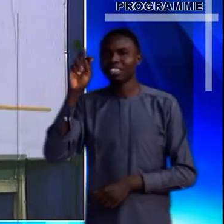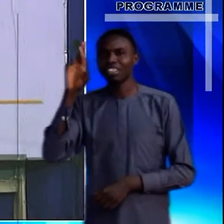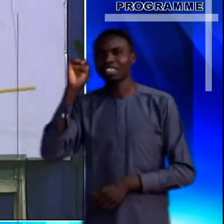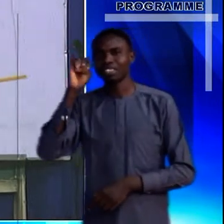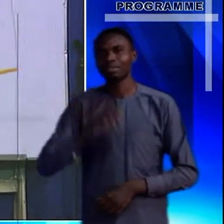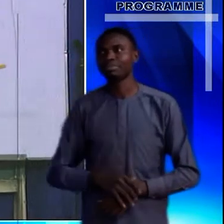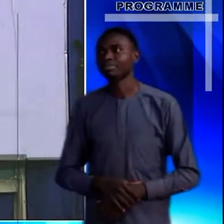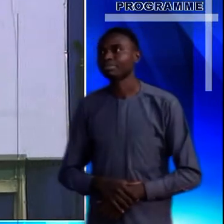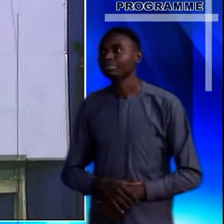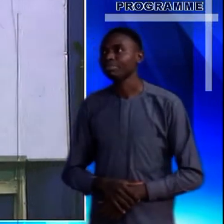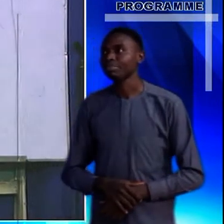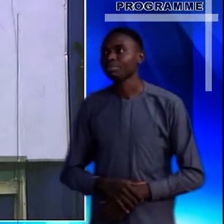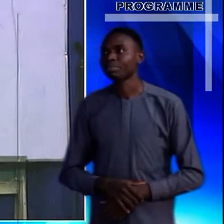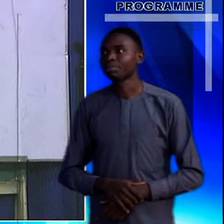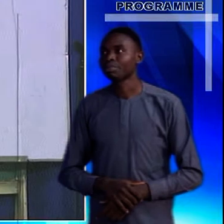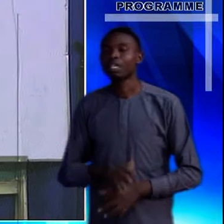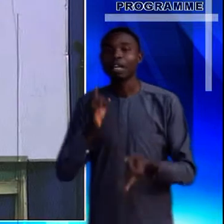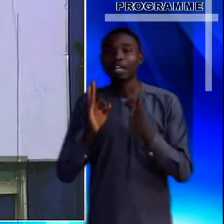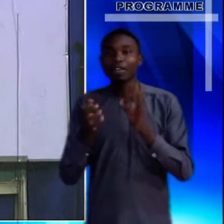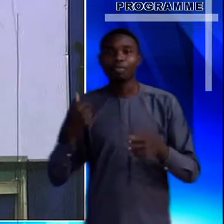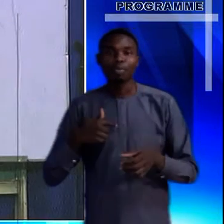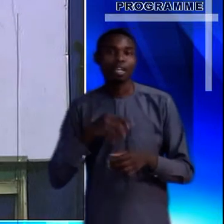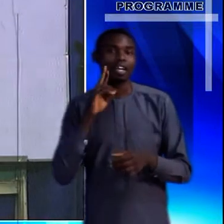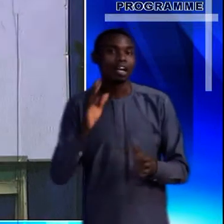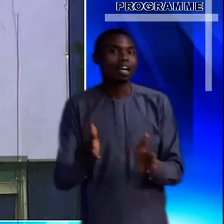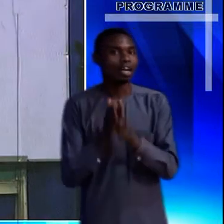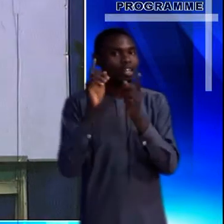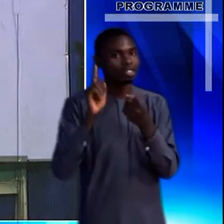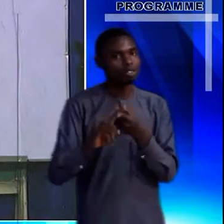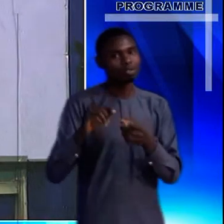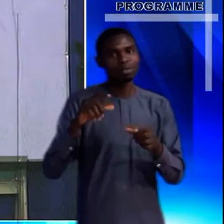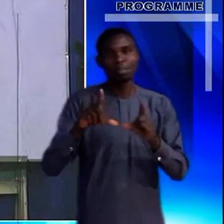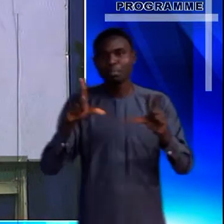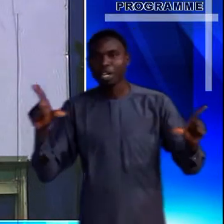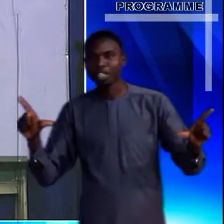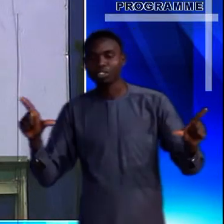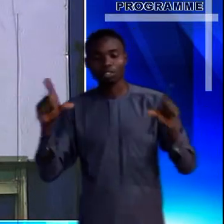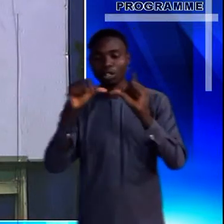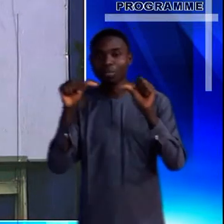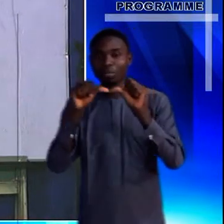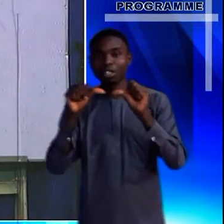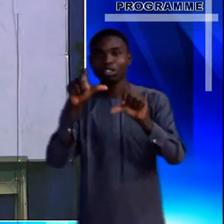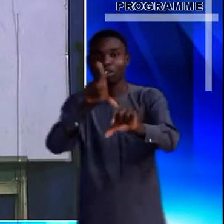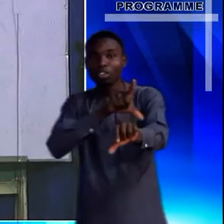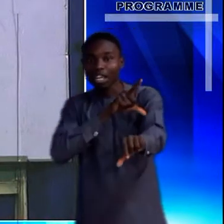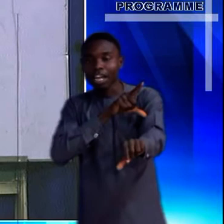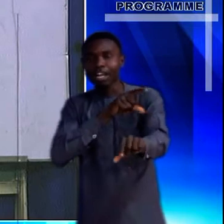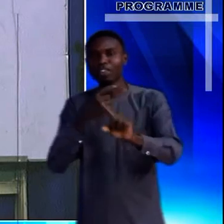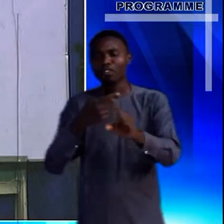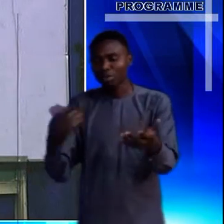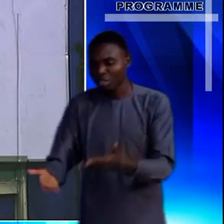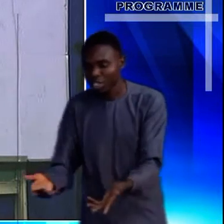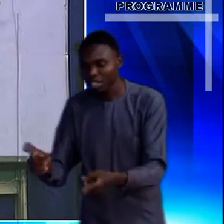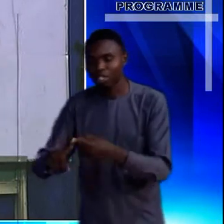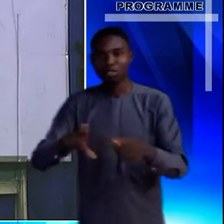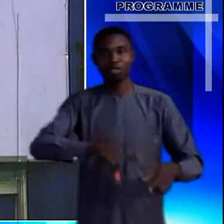only, if we ask to measure a length from here maybe to Lagos or to Maiduguri, can we use